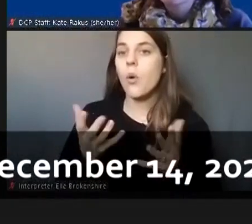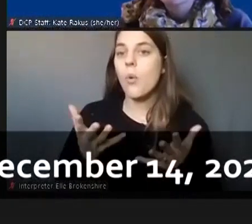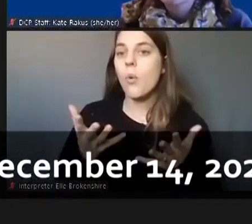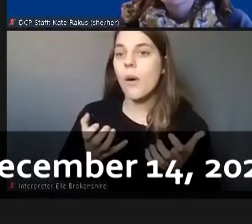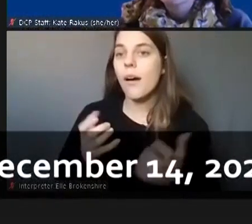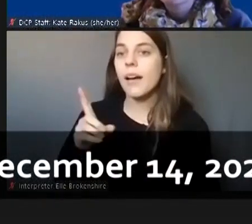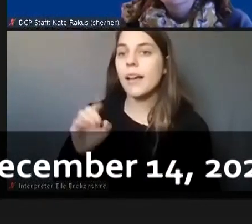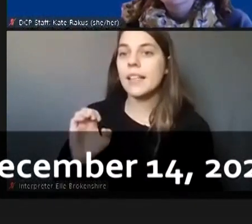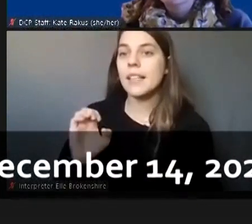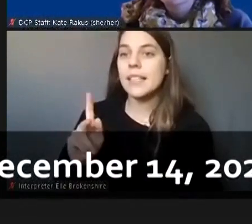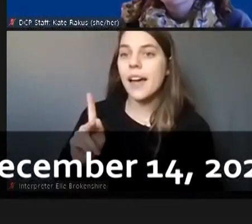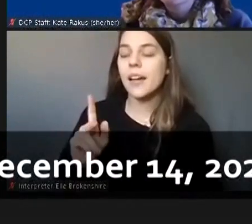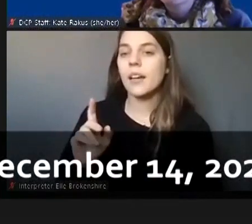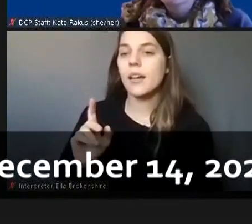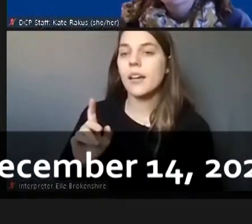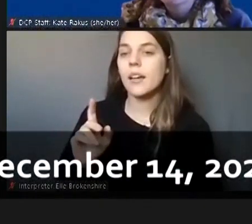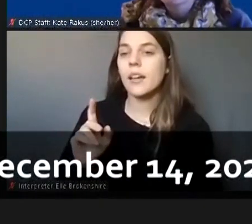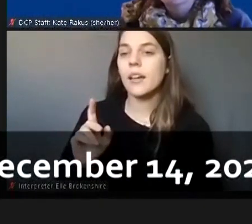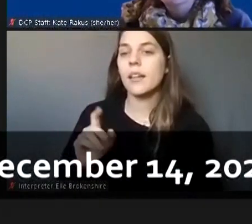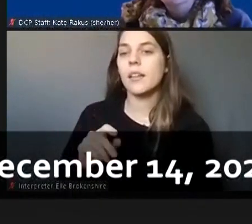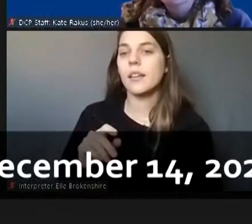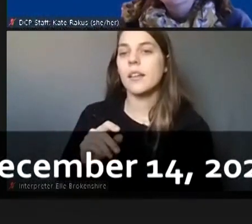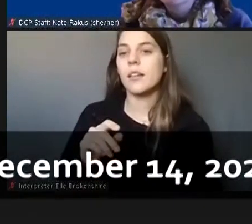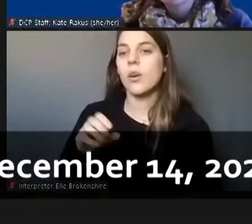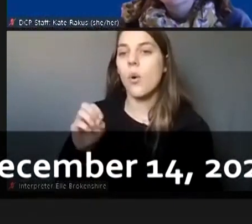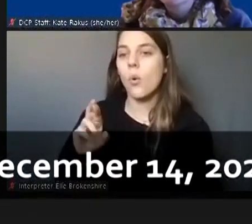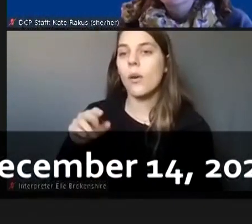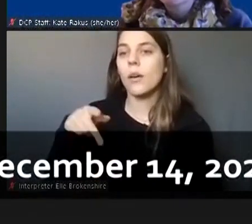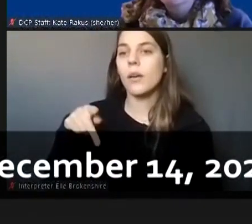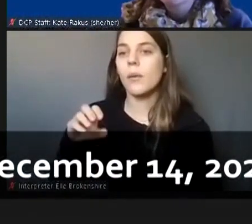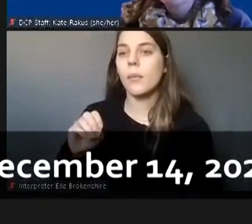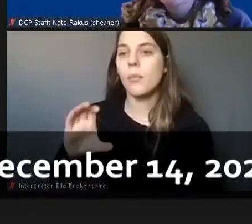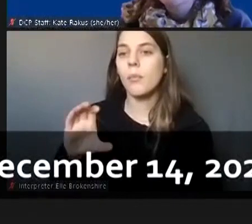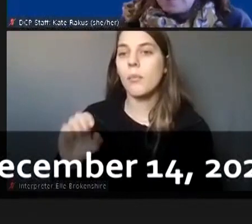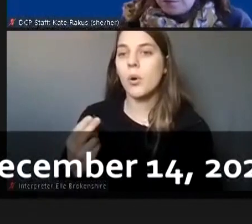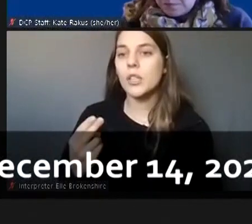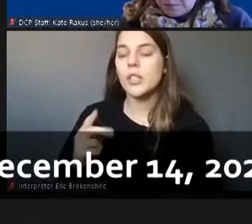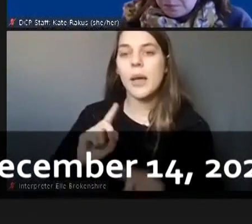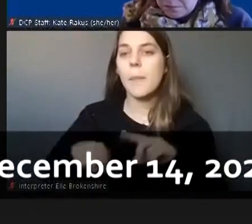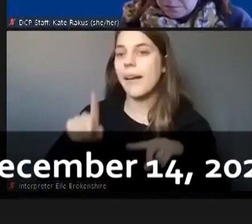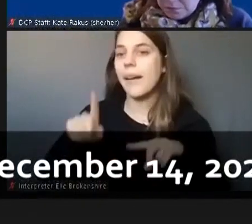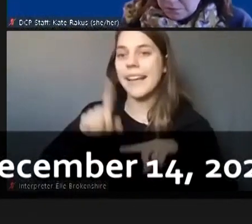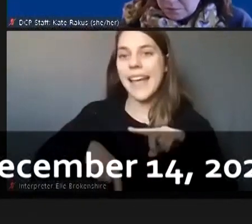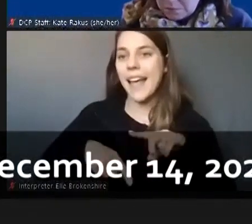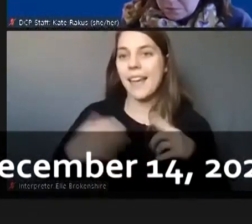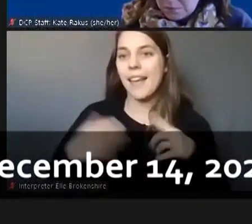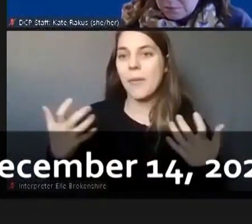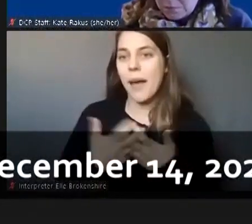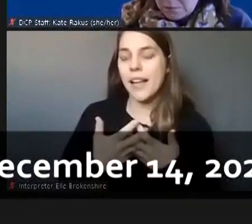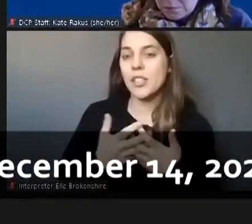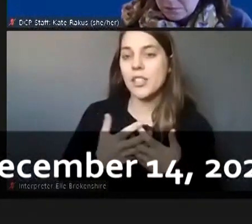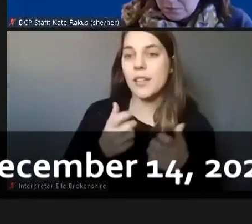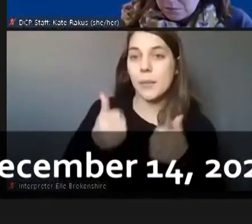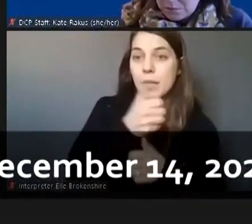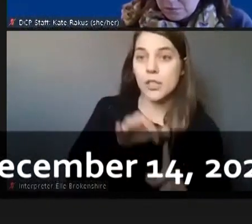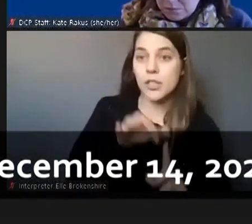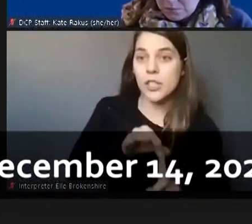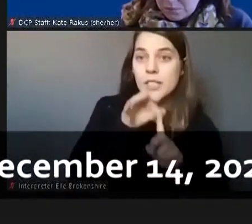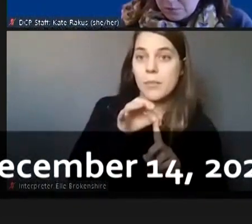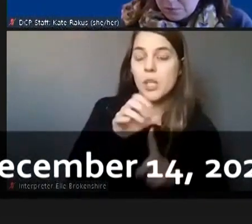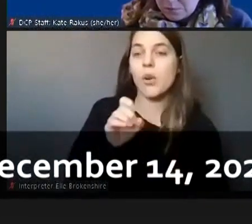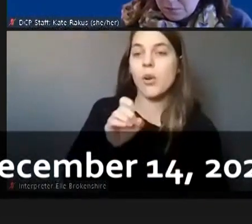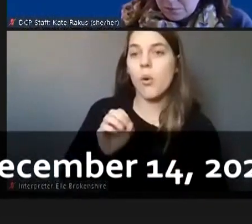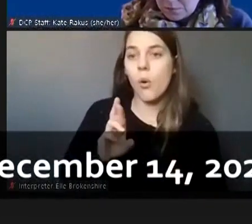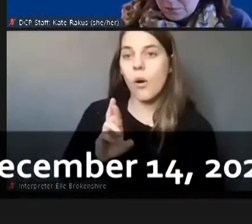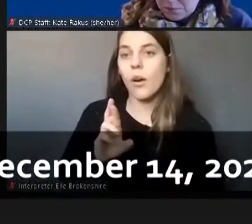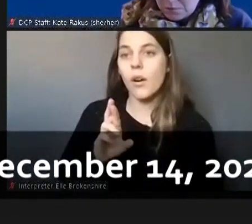porches that just can't comply with either the administrator's exceptions that we had or